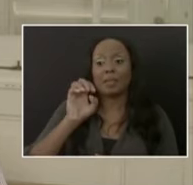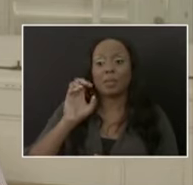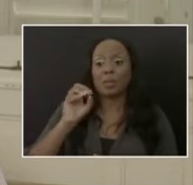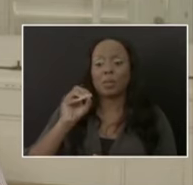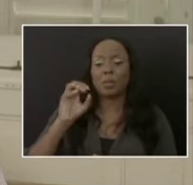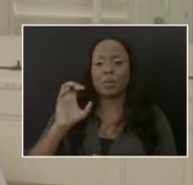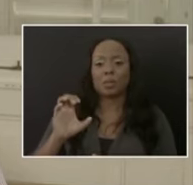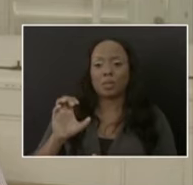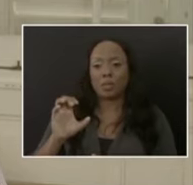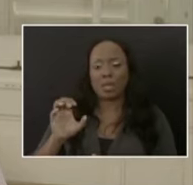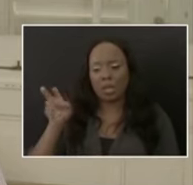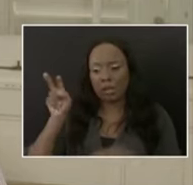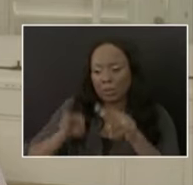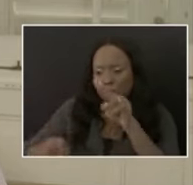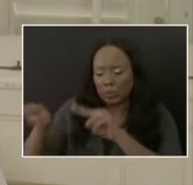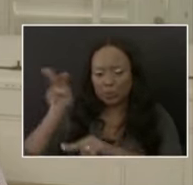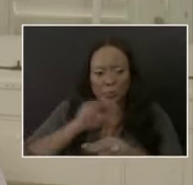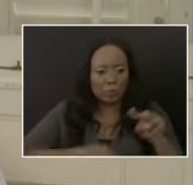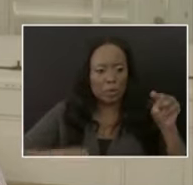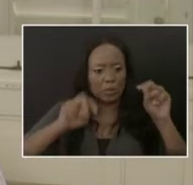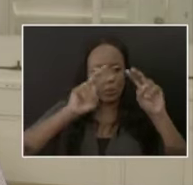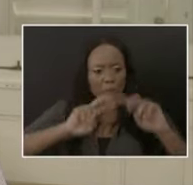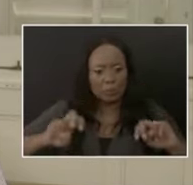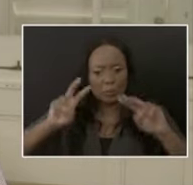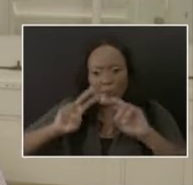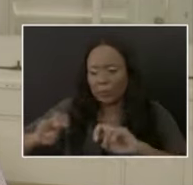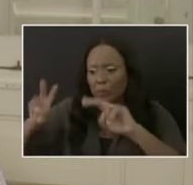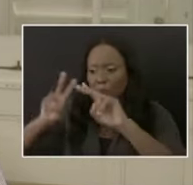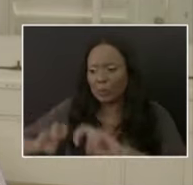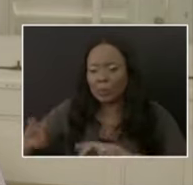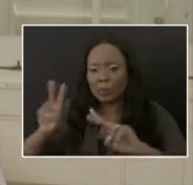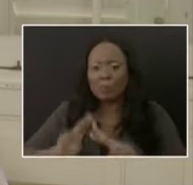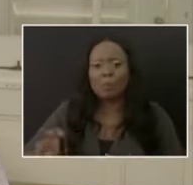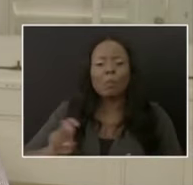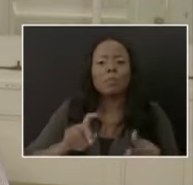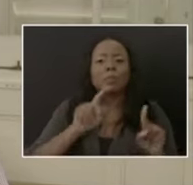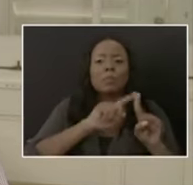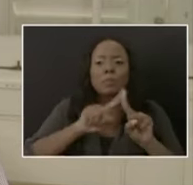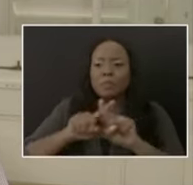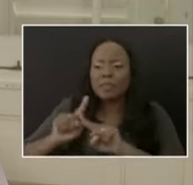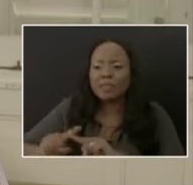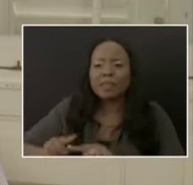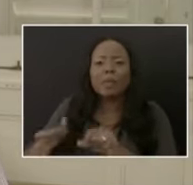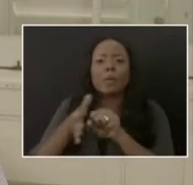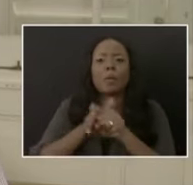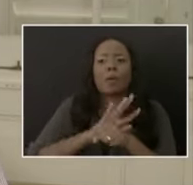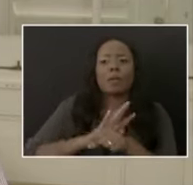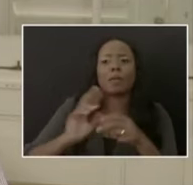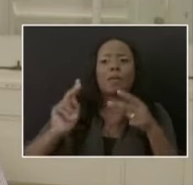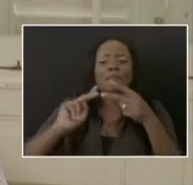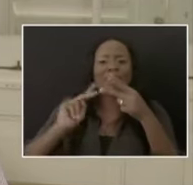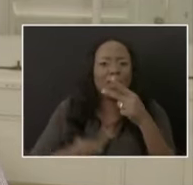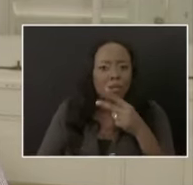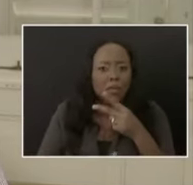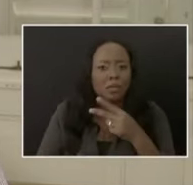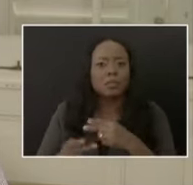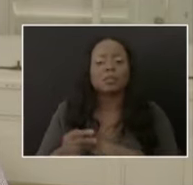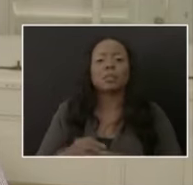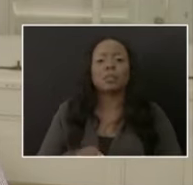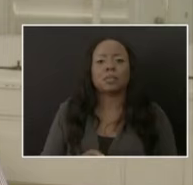levels of variance within a particular population as to the